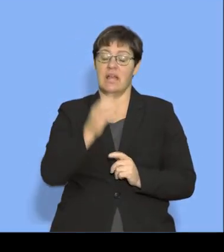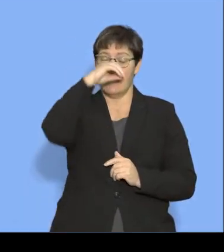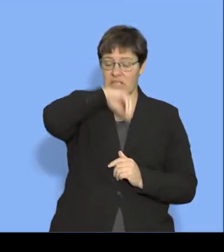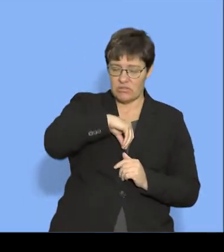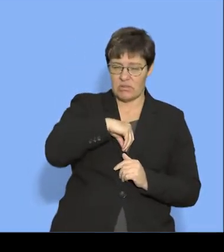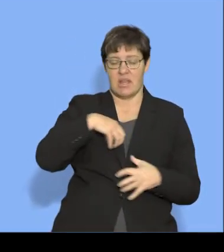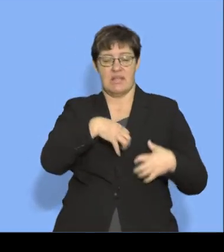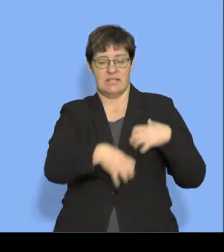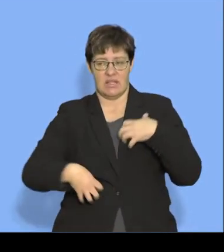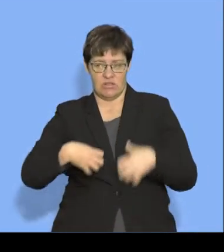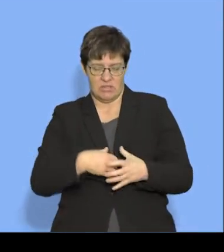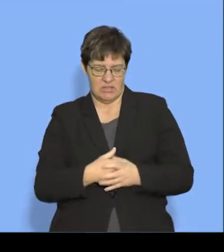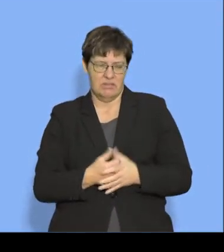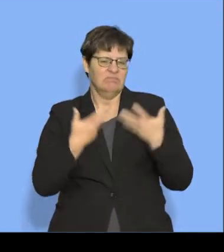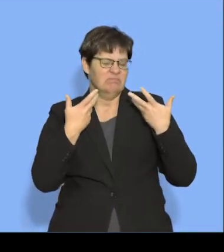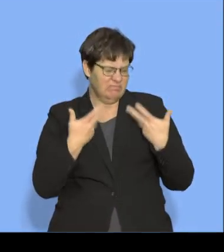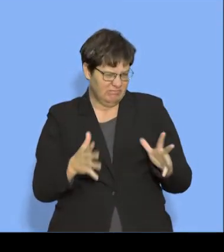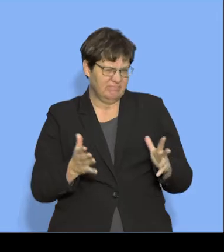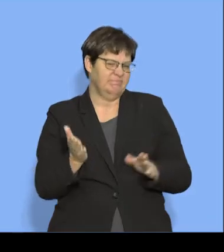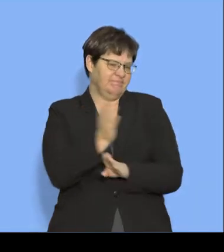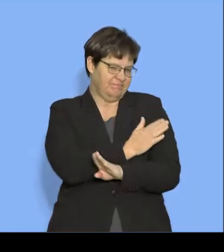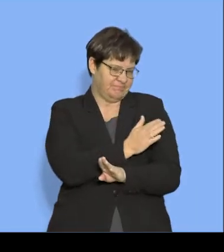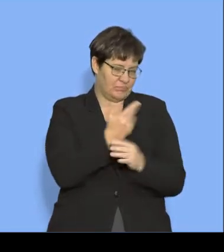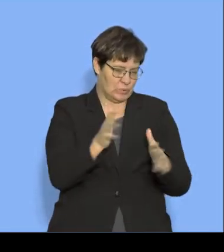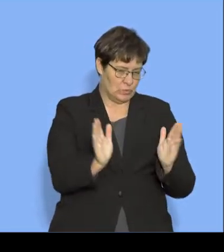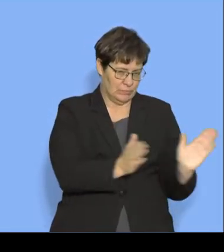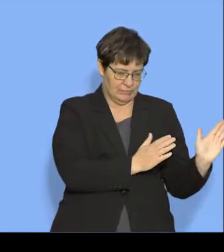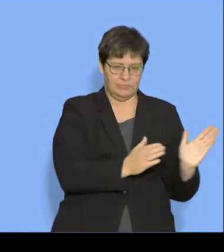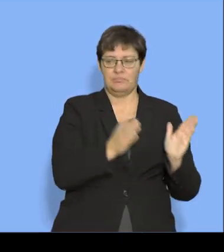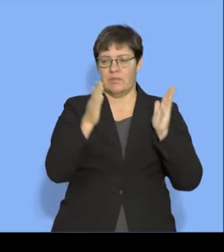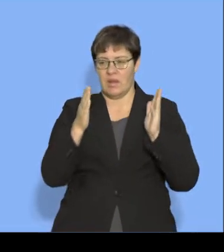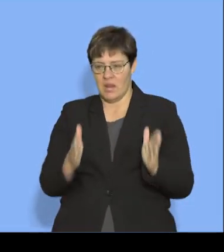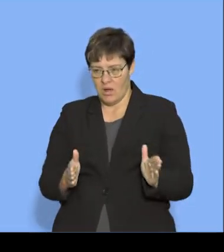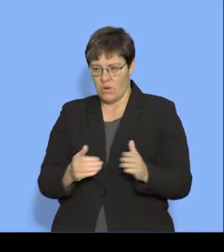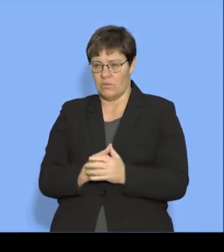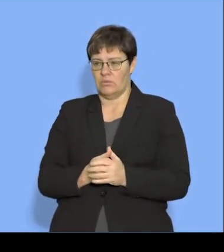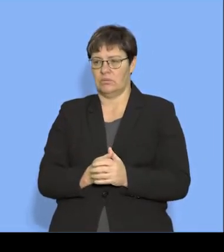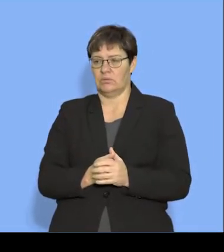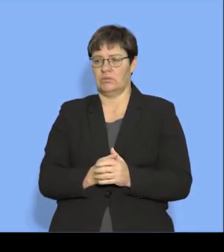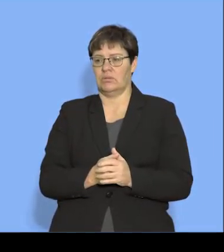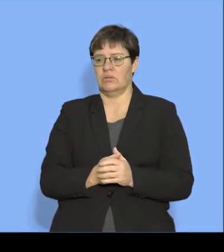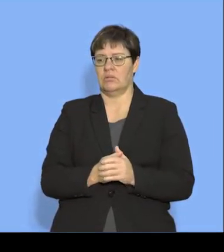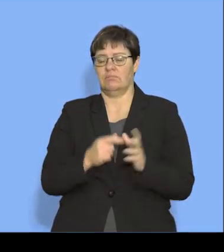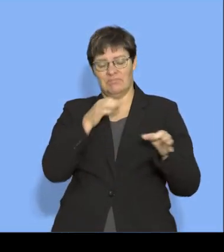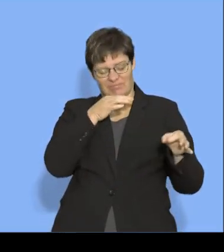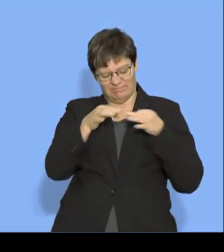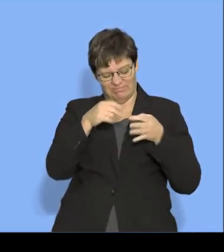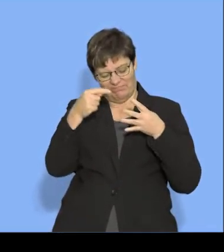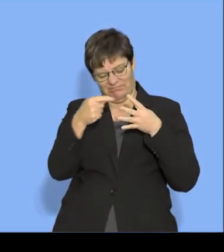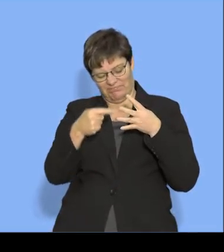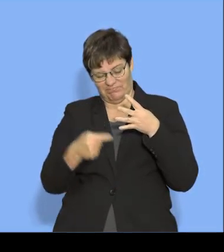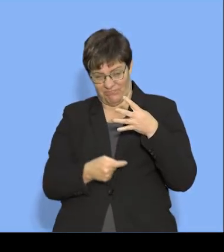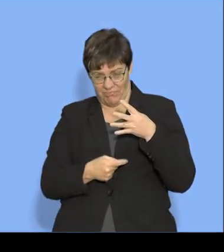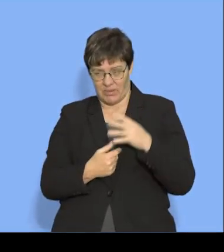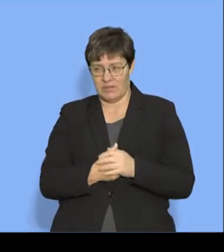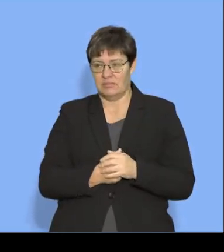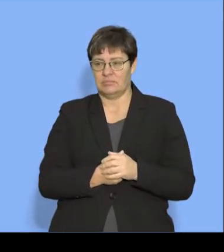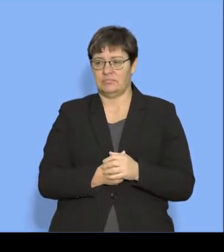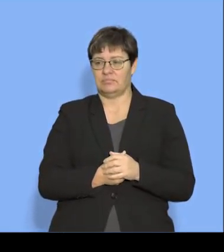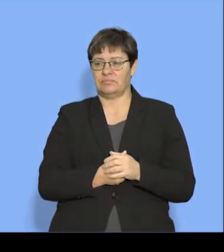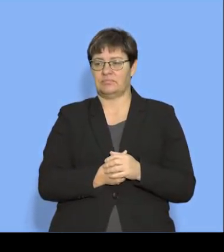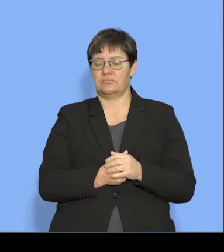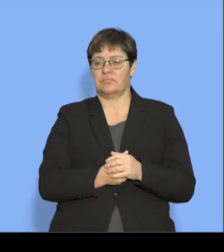and digestion, which we've spoke about earlier on. I'm going to try and unpack these concepts in detail in a bit.